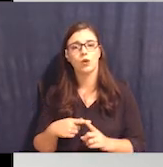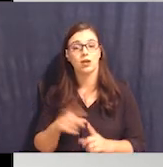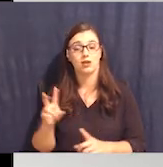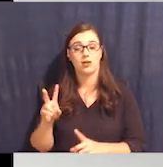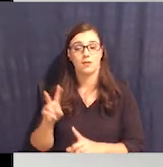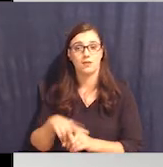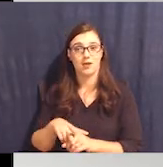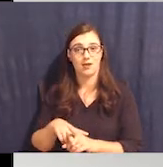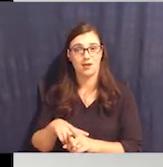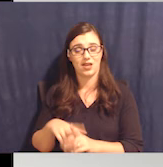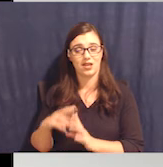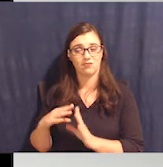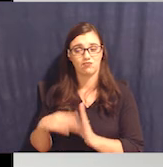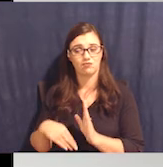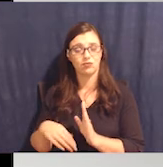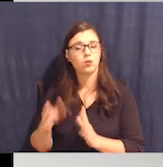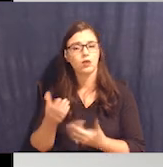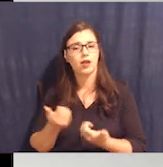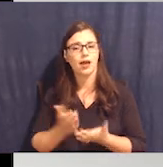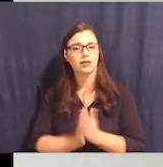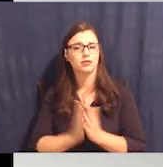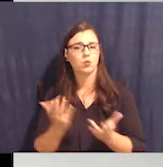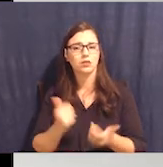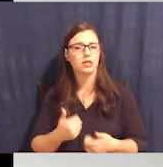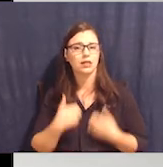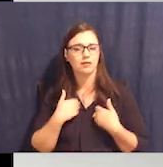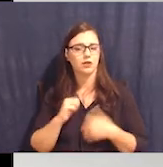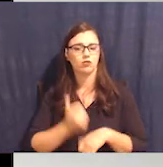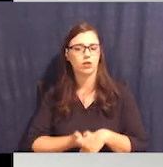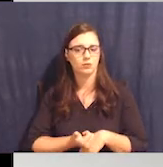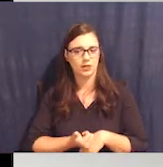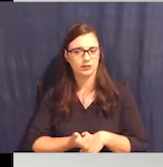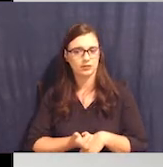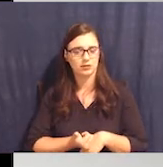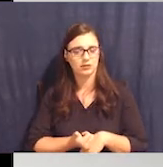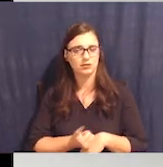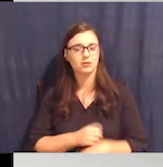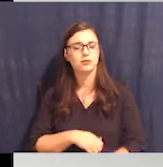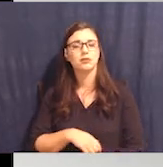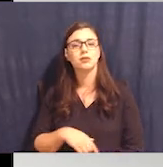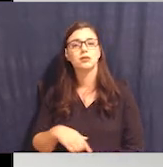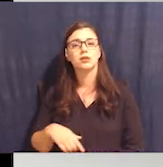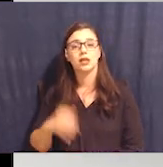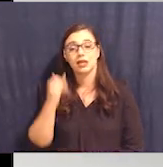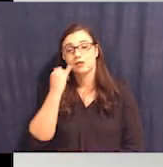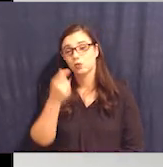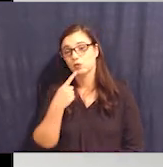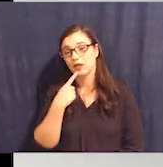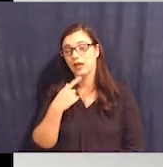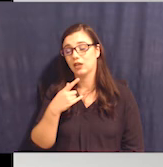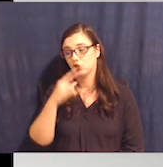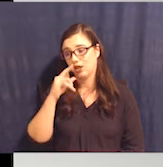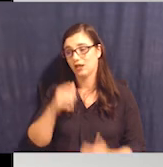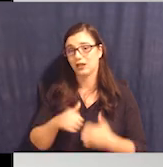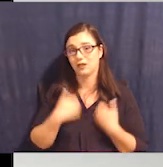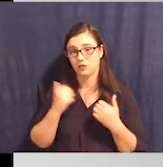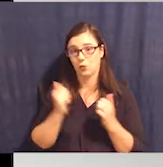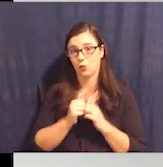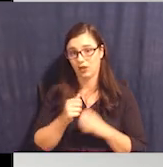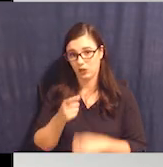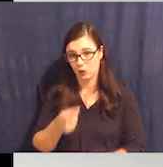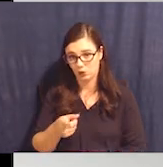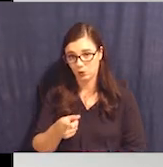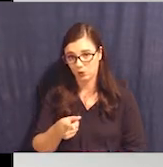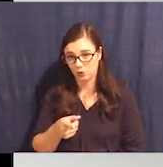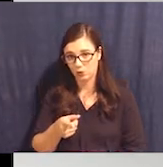when you go in to apply, they're going to ask you what the living arrangement is. And if you say your child lives